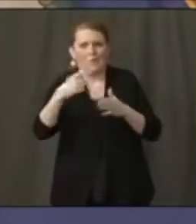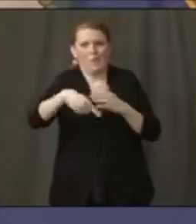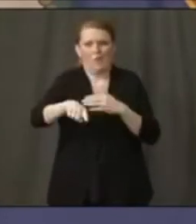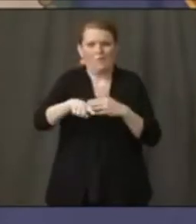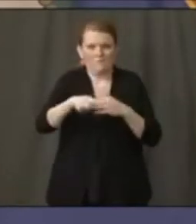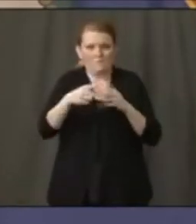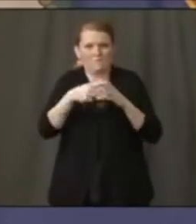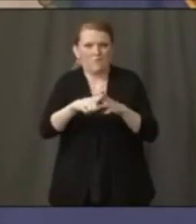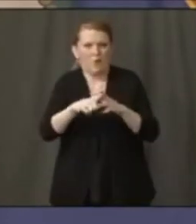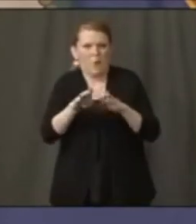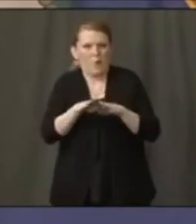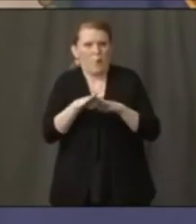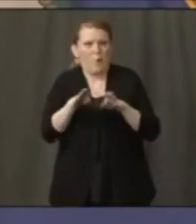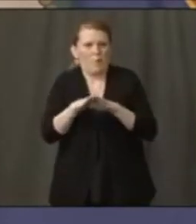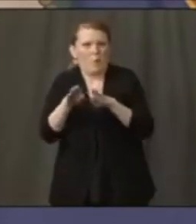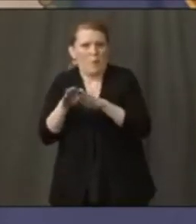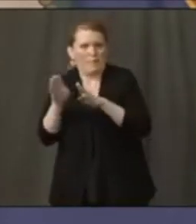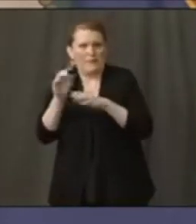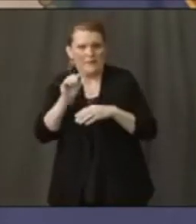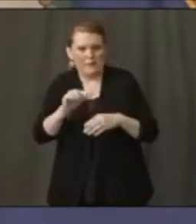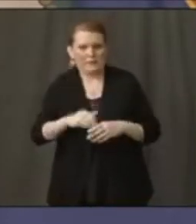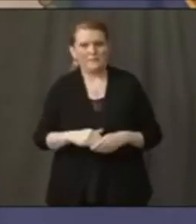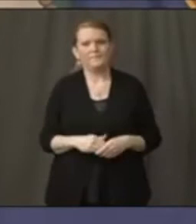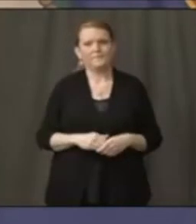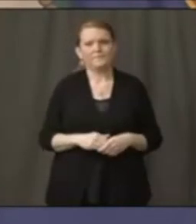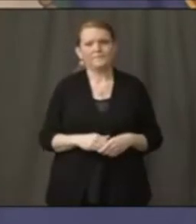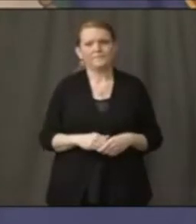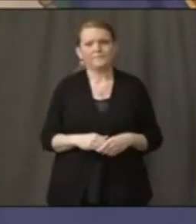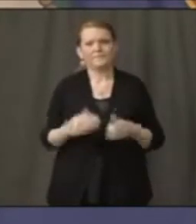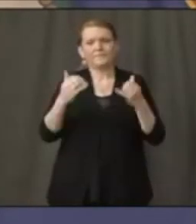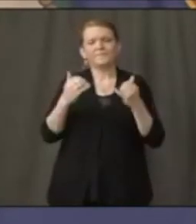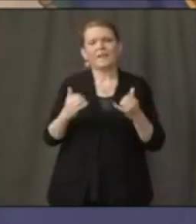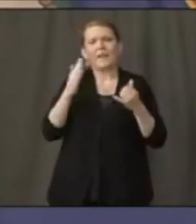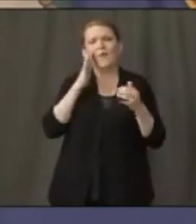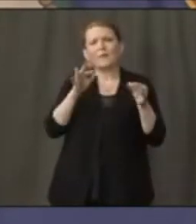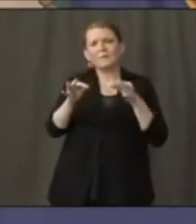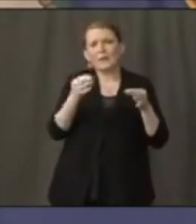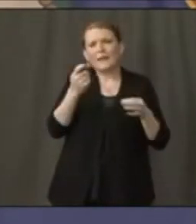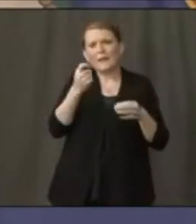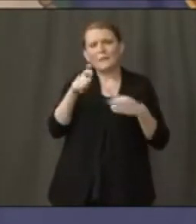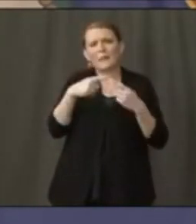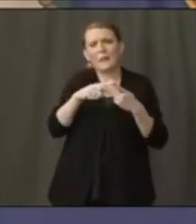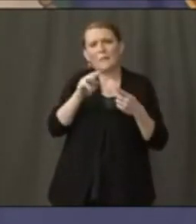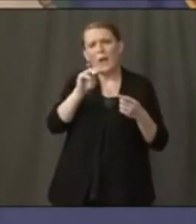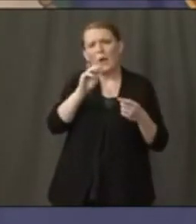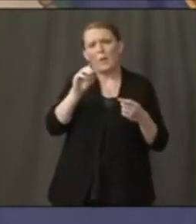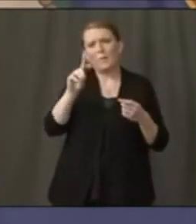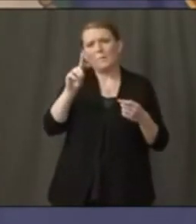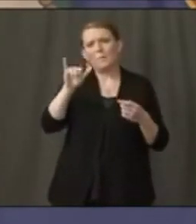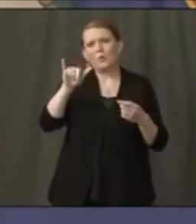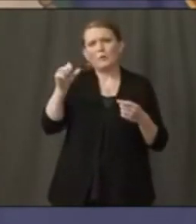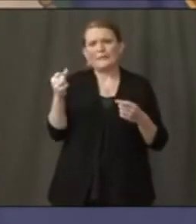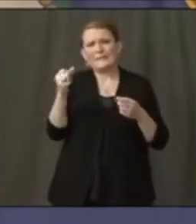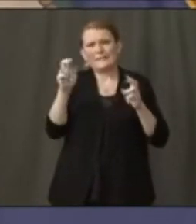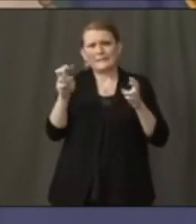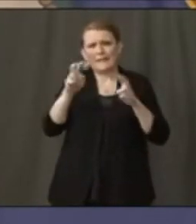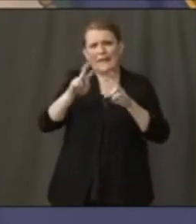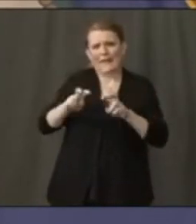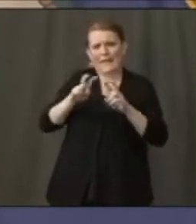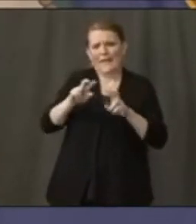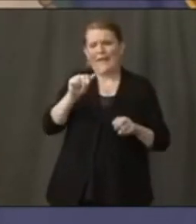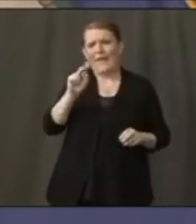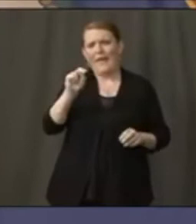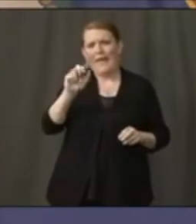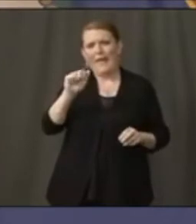about Moody's Analytics. We are on the call this afternoon with all of the